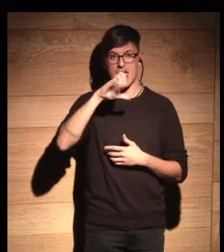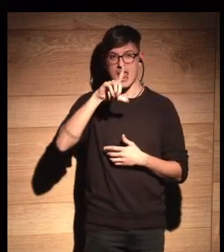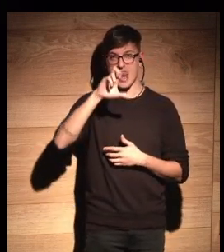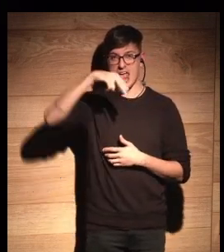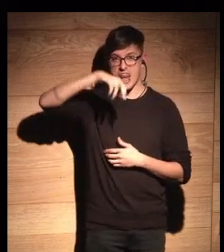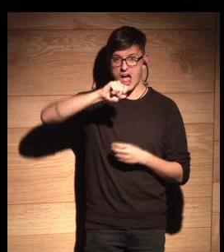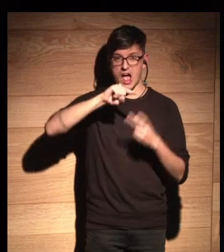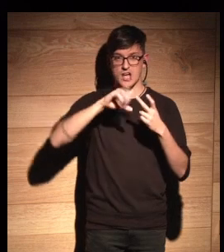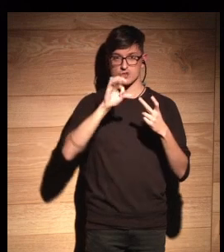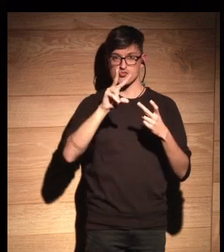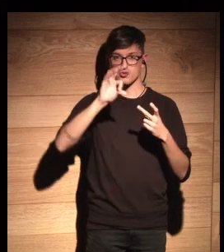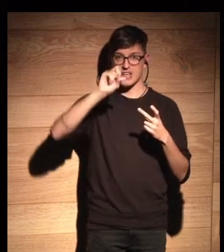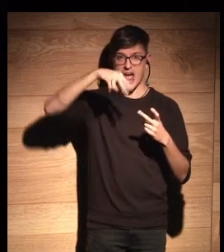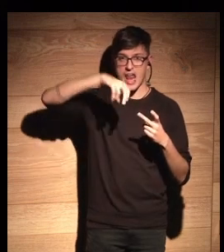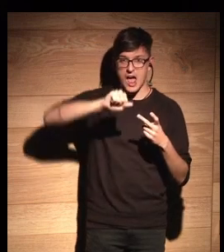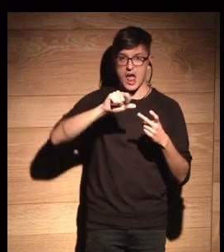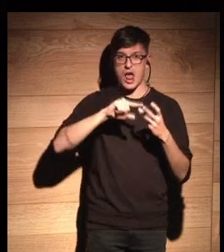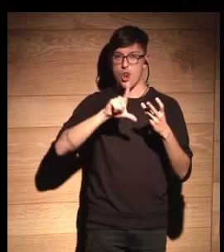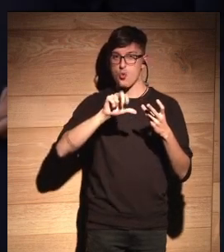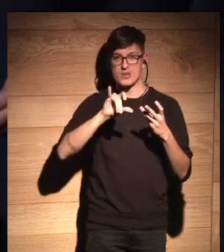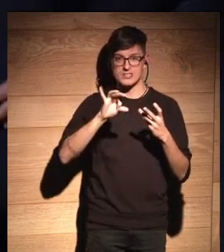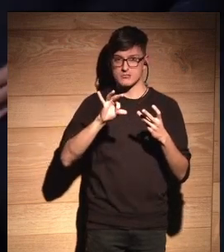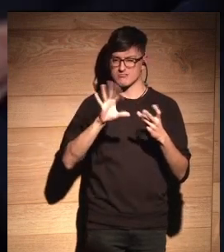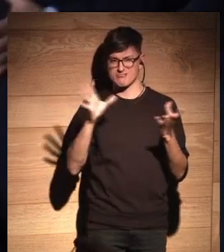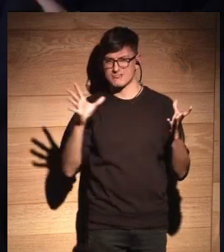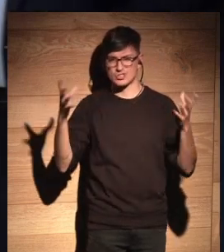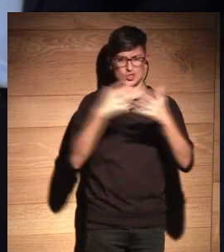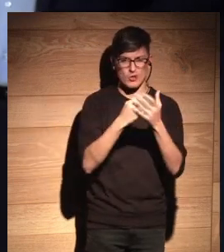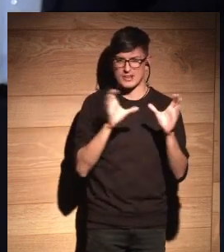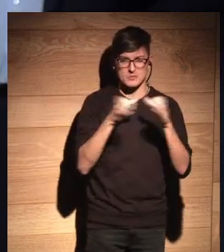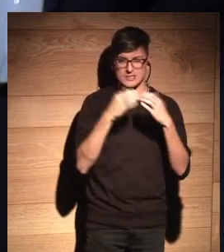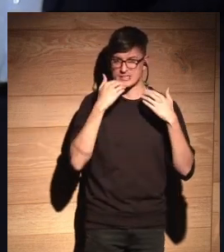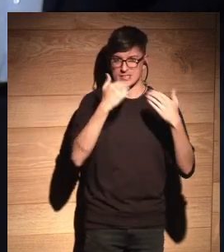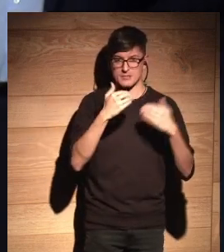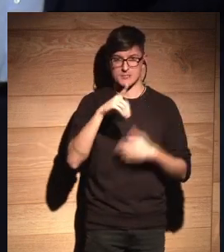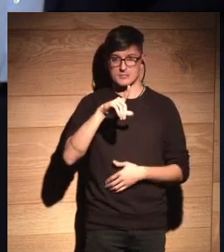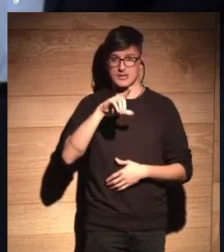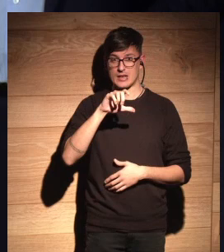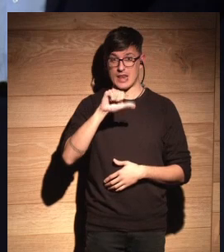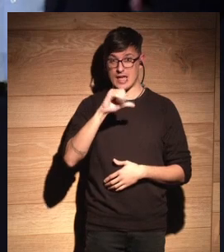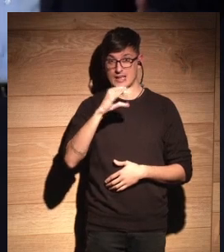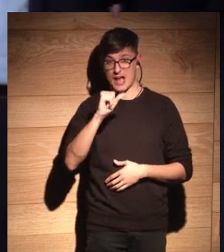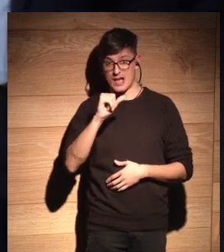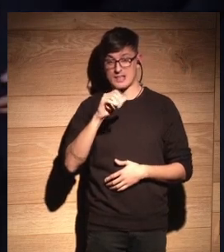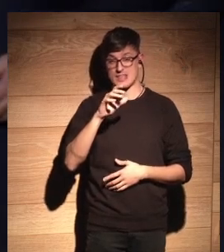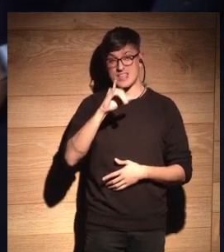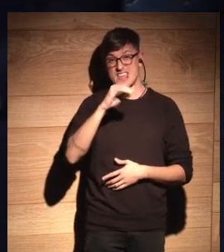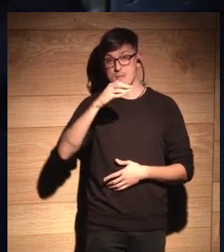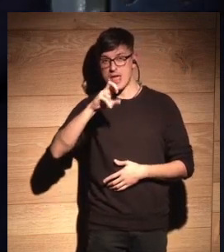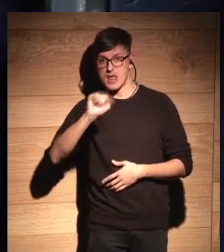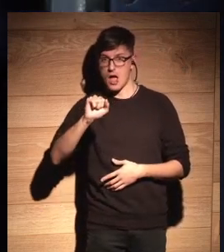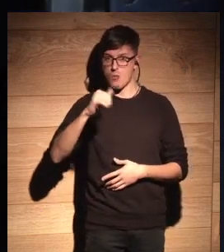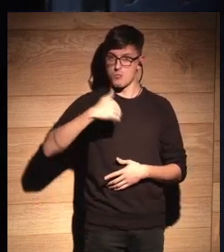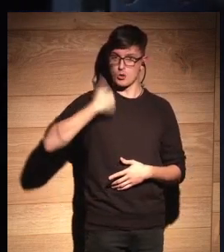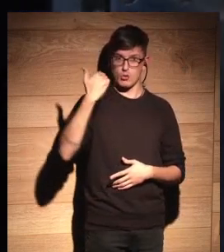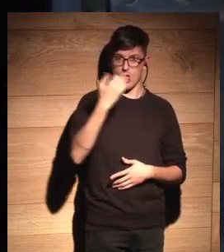would like to thank Elena, Susana, Luis, the whole team. It is for us as Leica